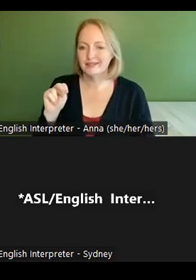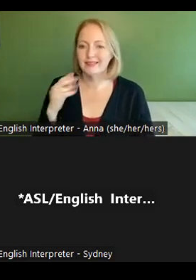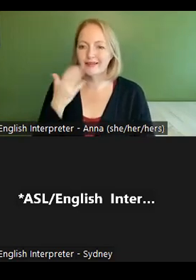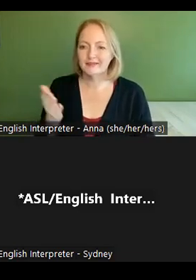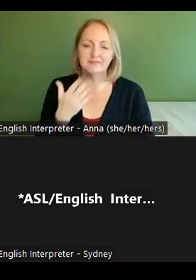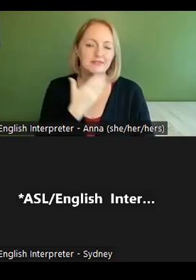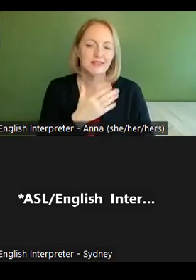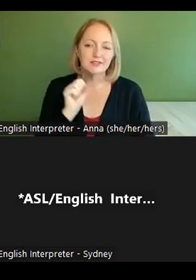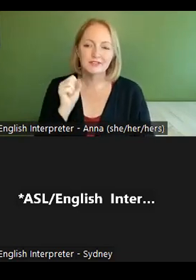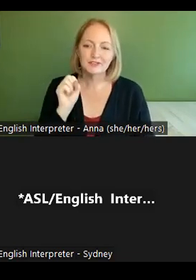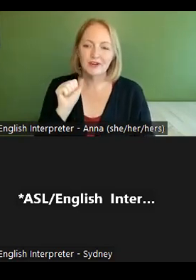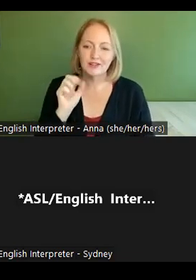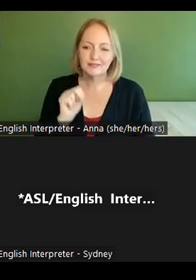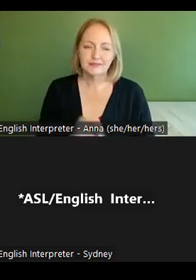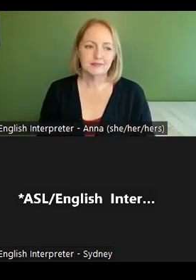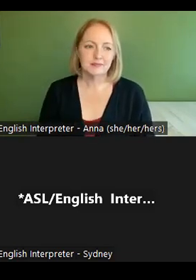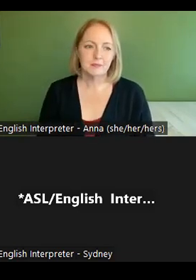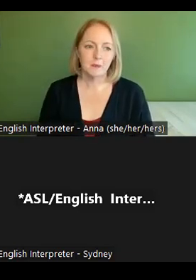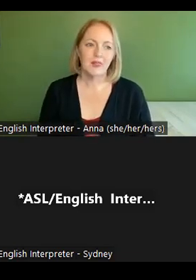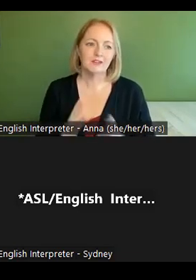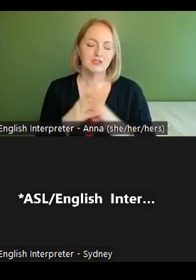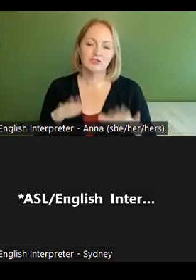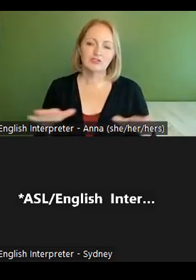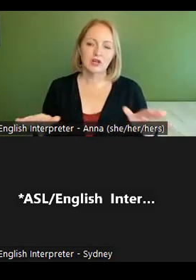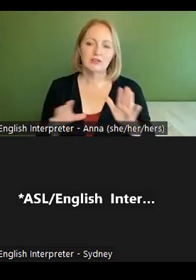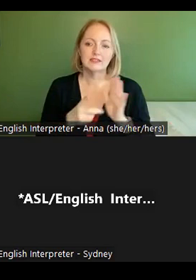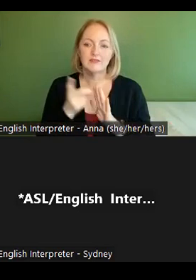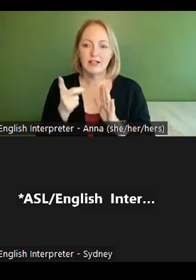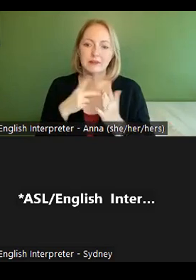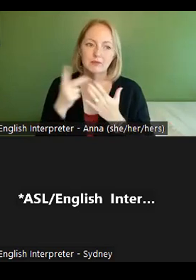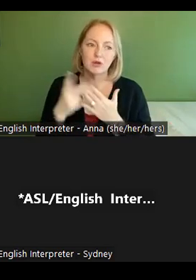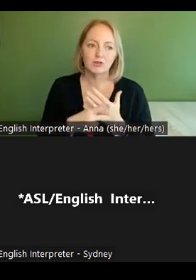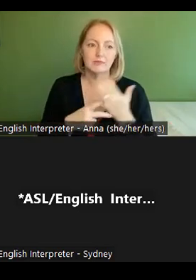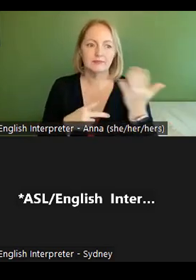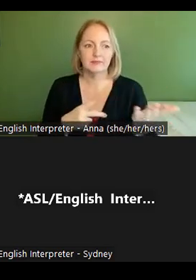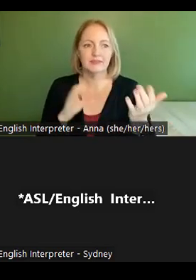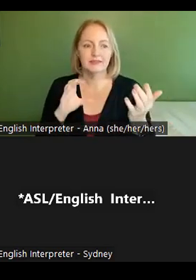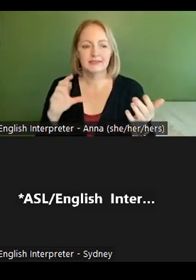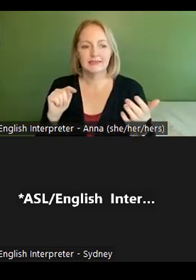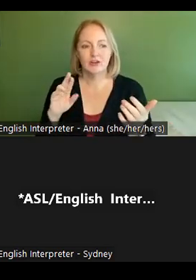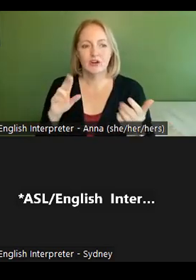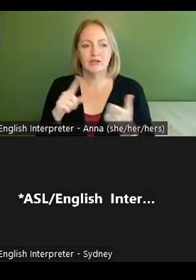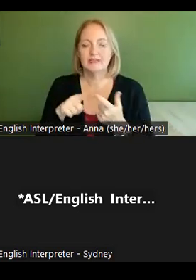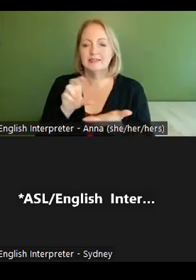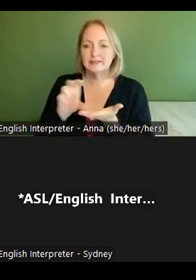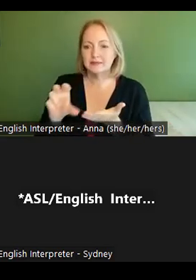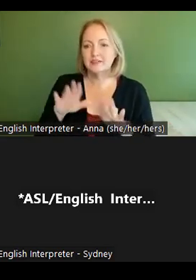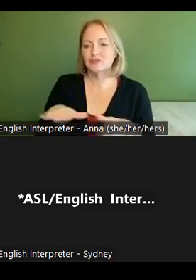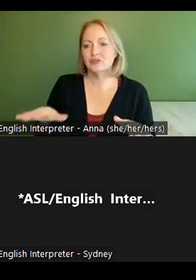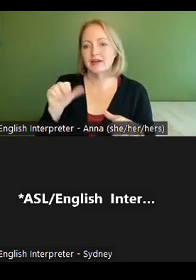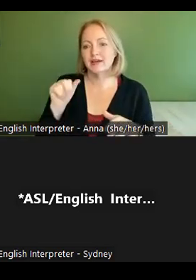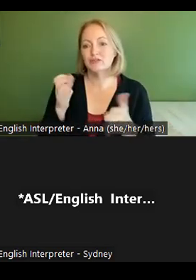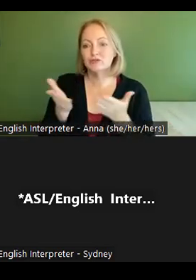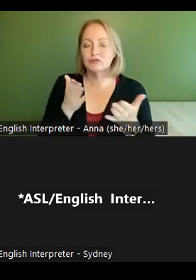Thank you, Sean. The General Child Care and Development Program, CCTR, is a subsidized child care program that serves